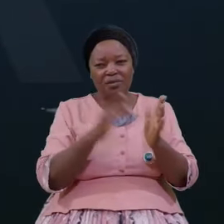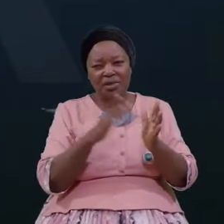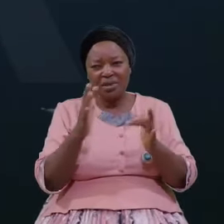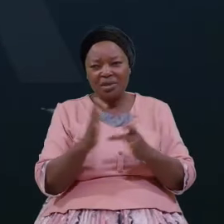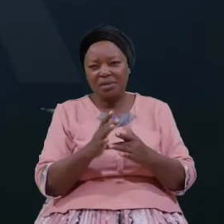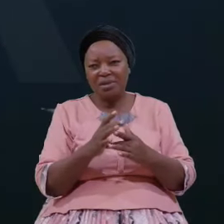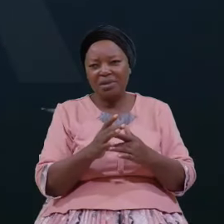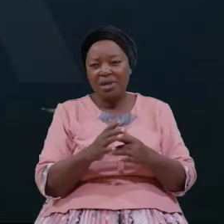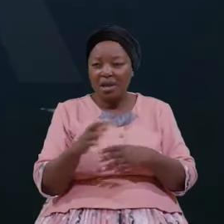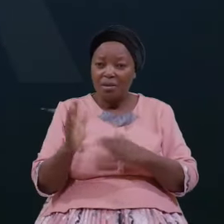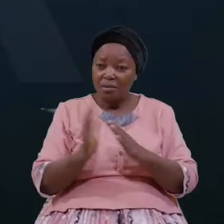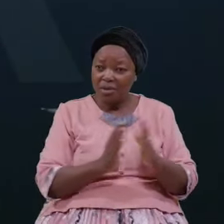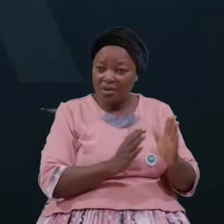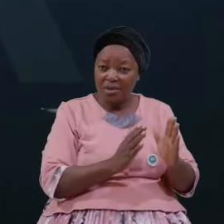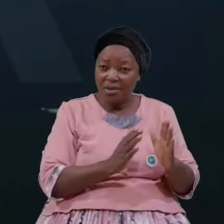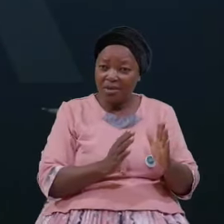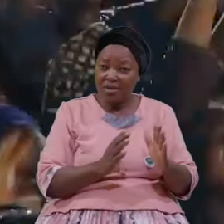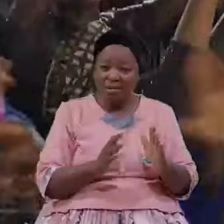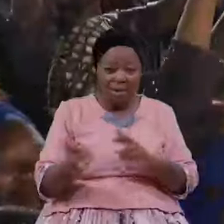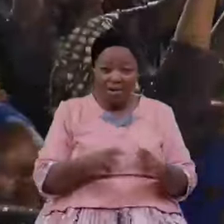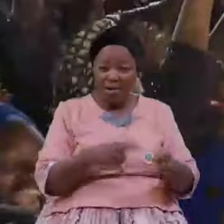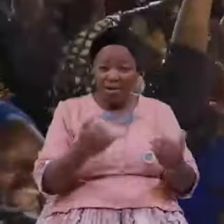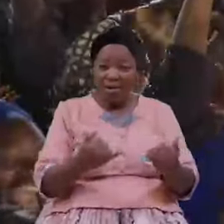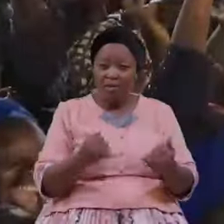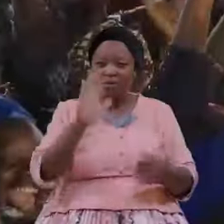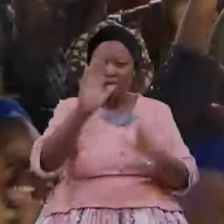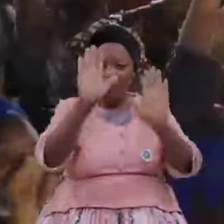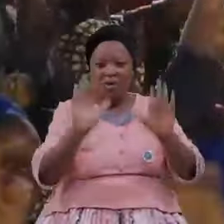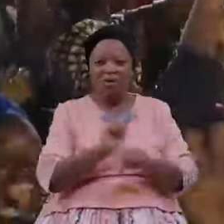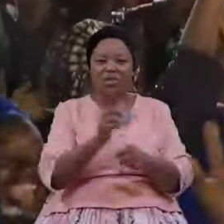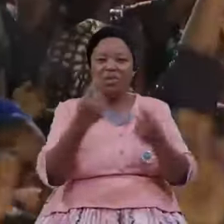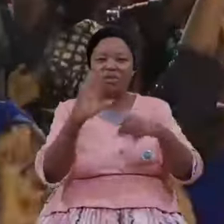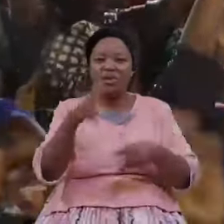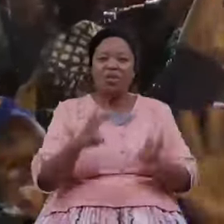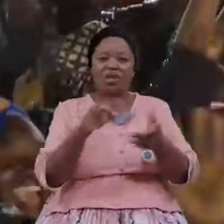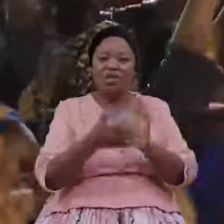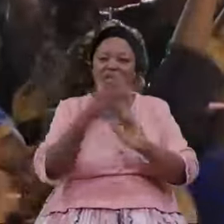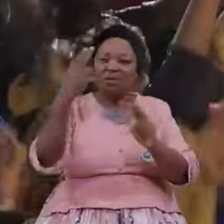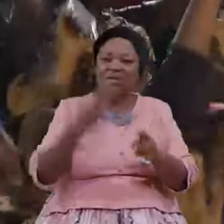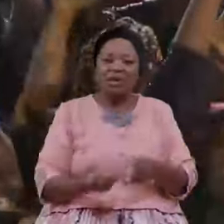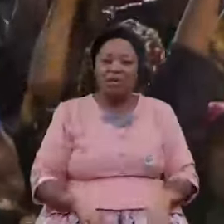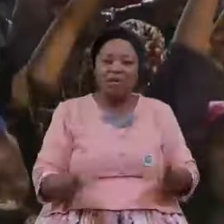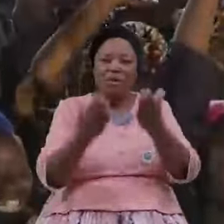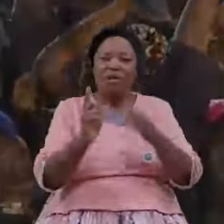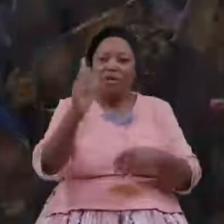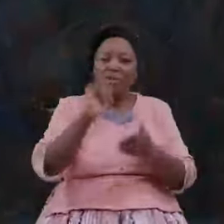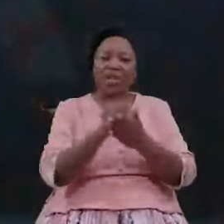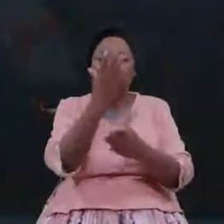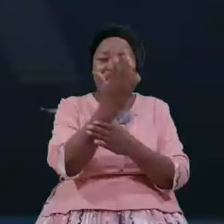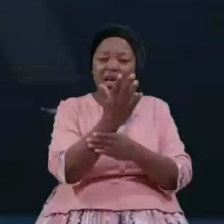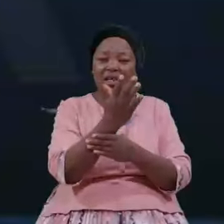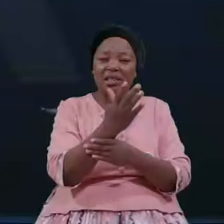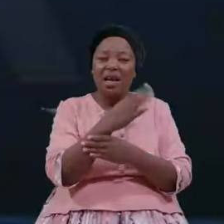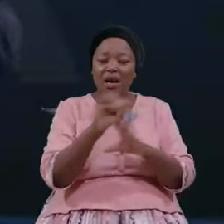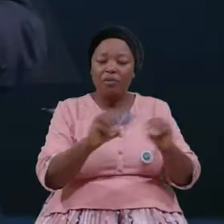Ready? Your miracle is coming your way. Raise up that hand, lay the other